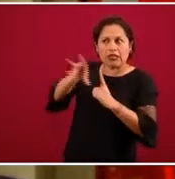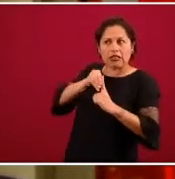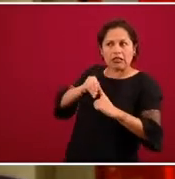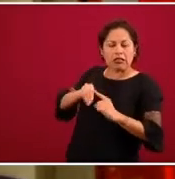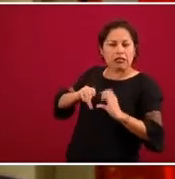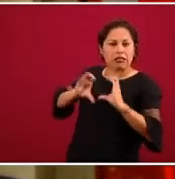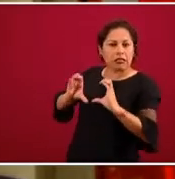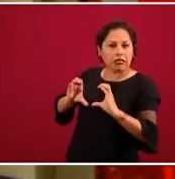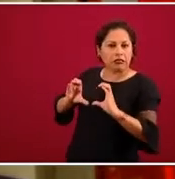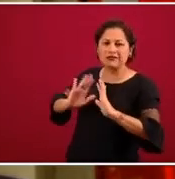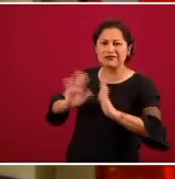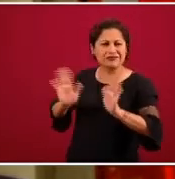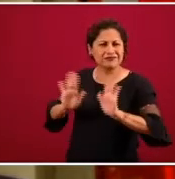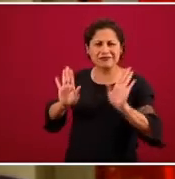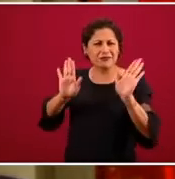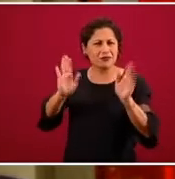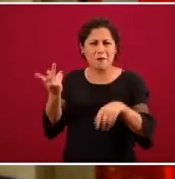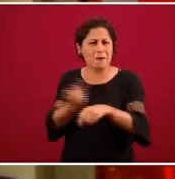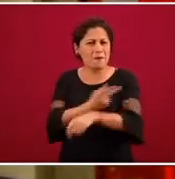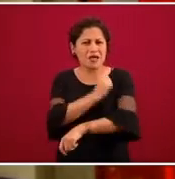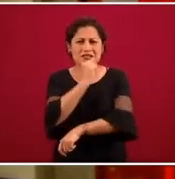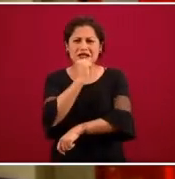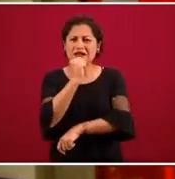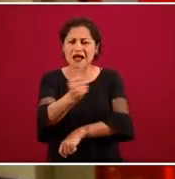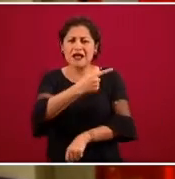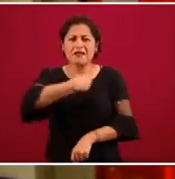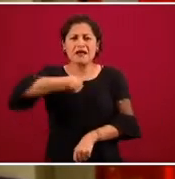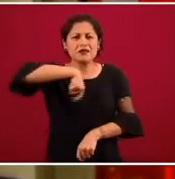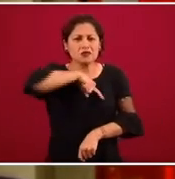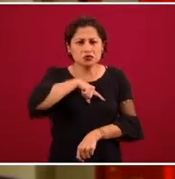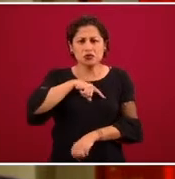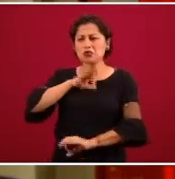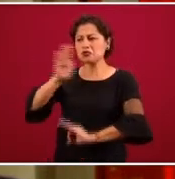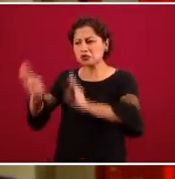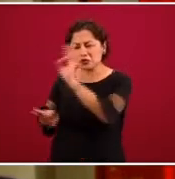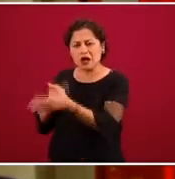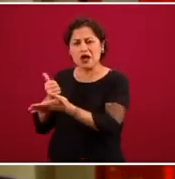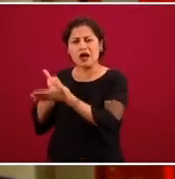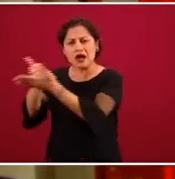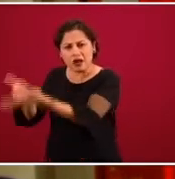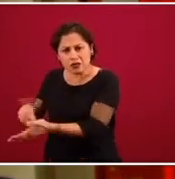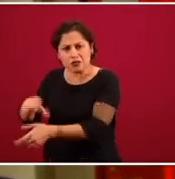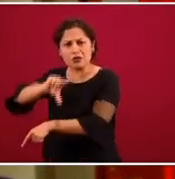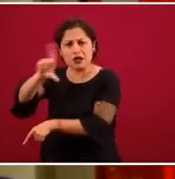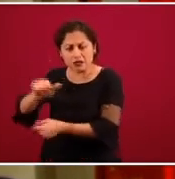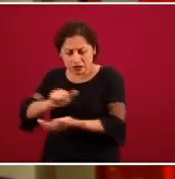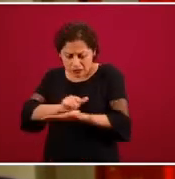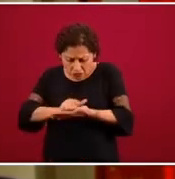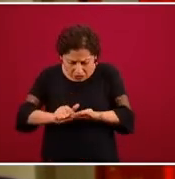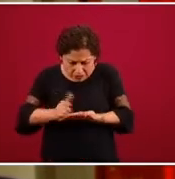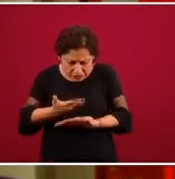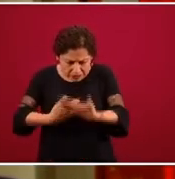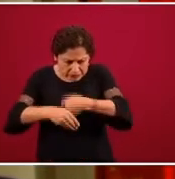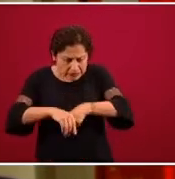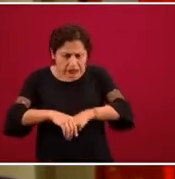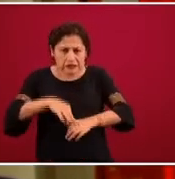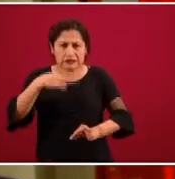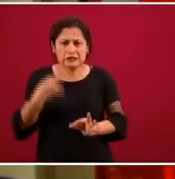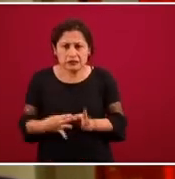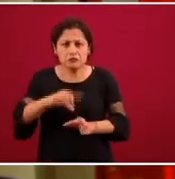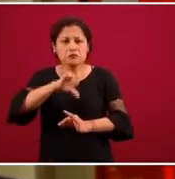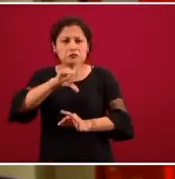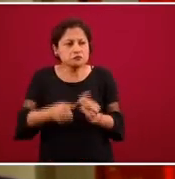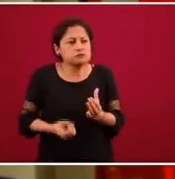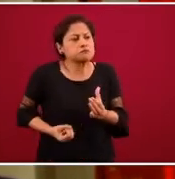streets. It's the total opposite. We are helping you. We're doing what we love and we give our whole selves over to